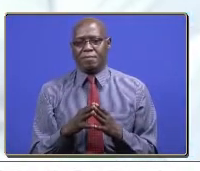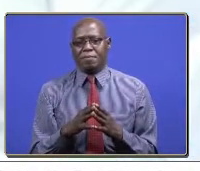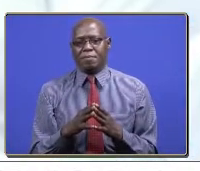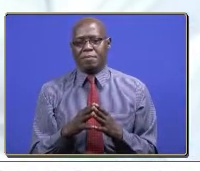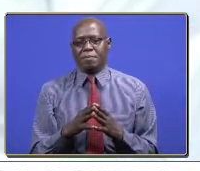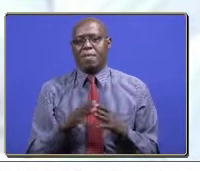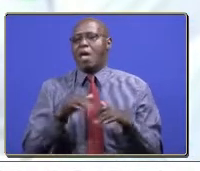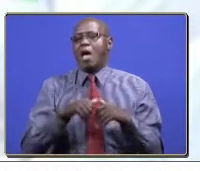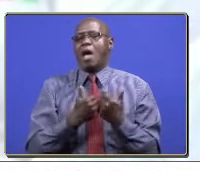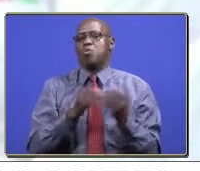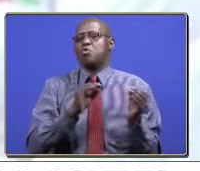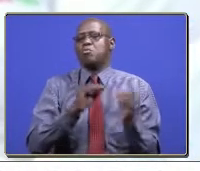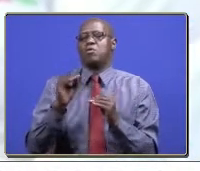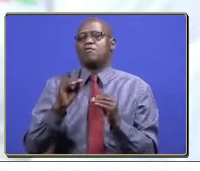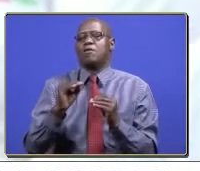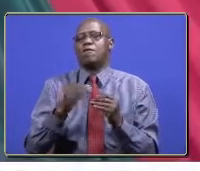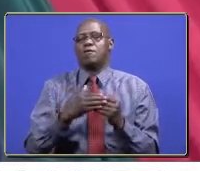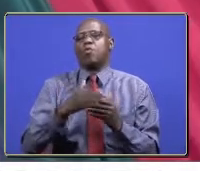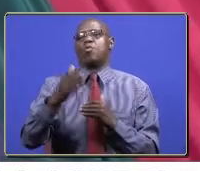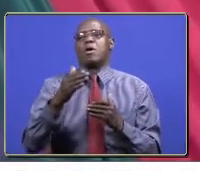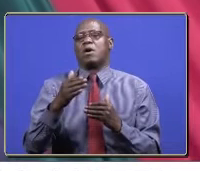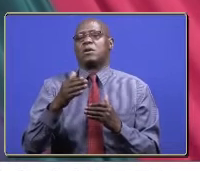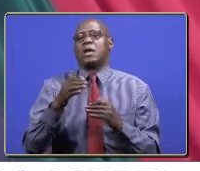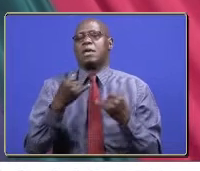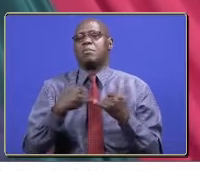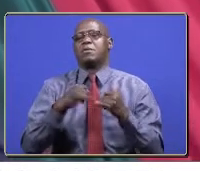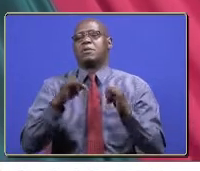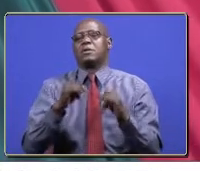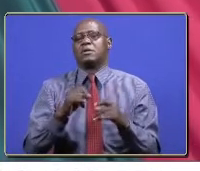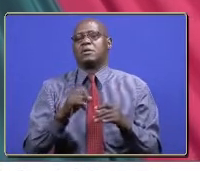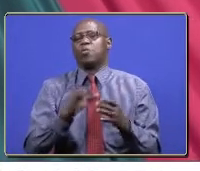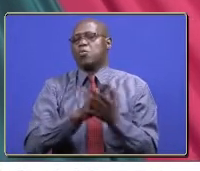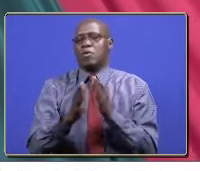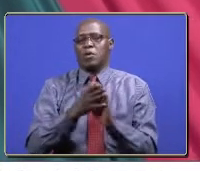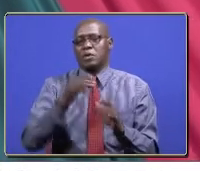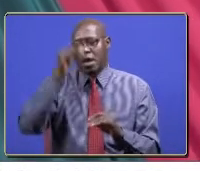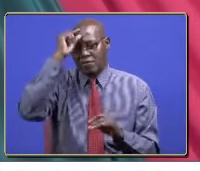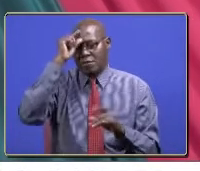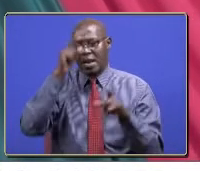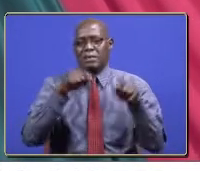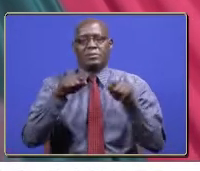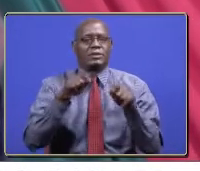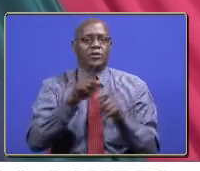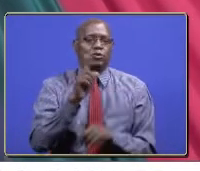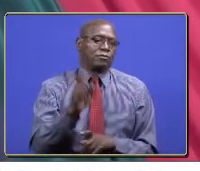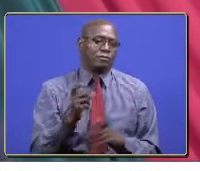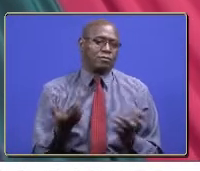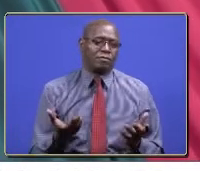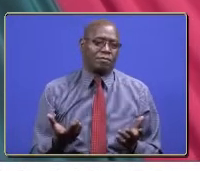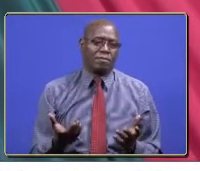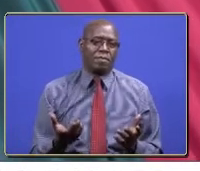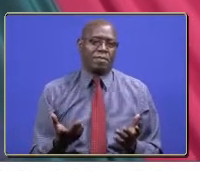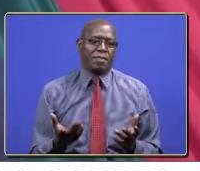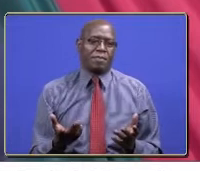you move forward to implement national government programs without the national government administration? Because